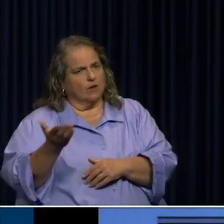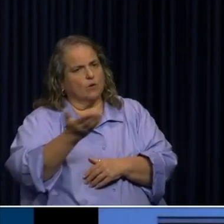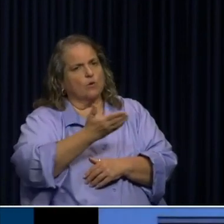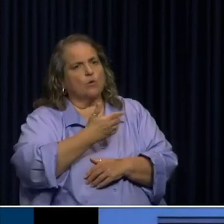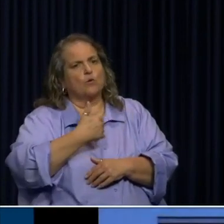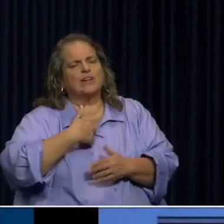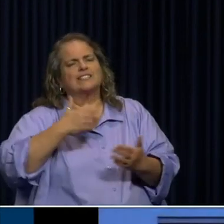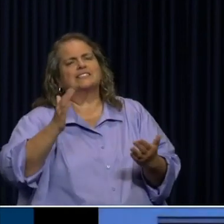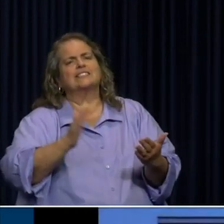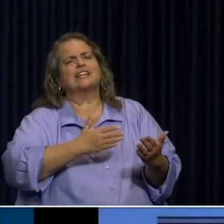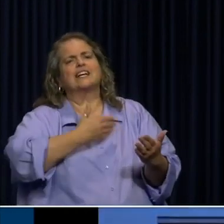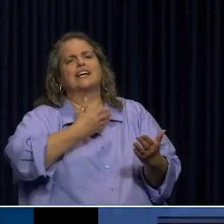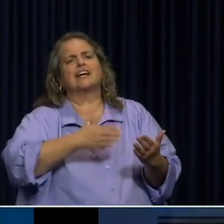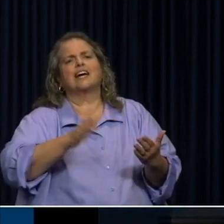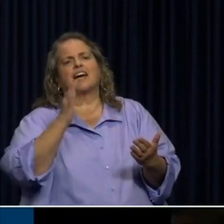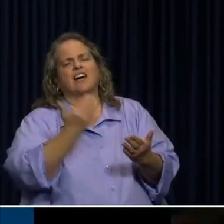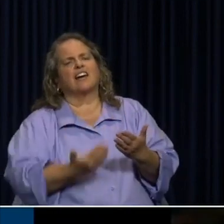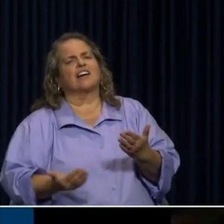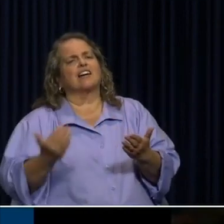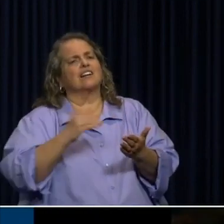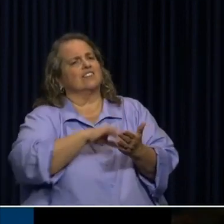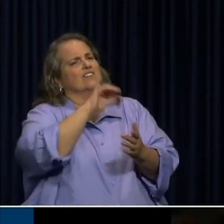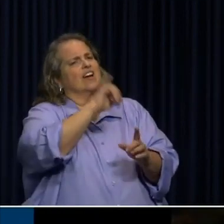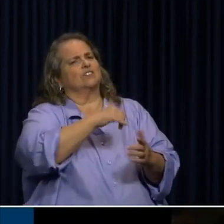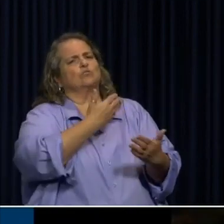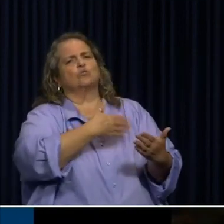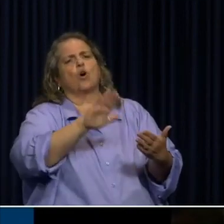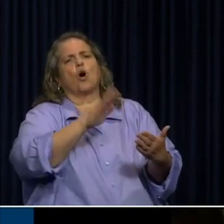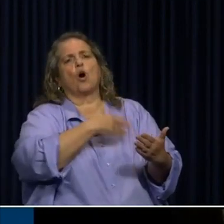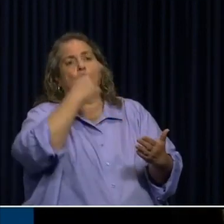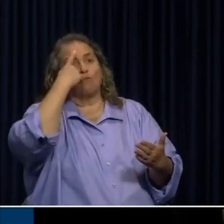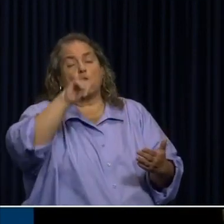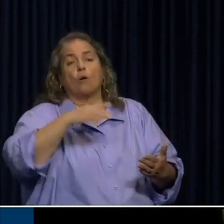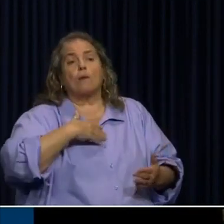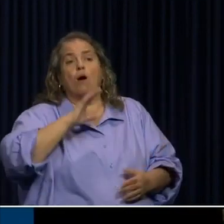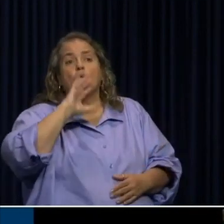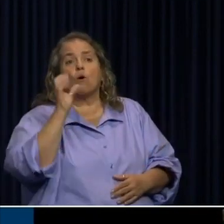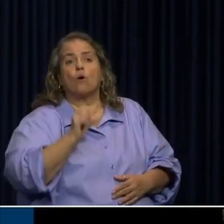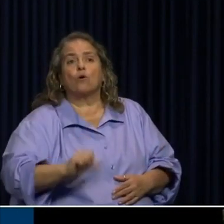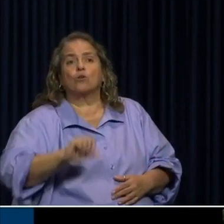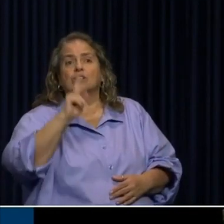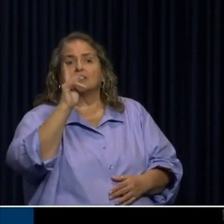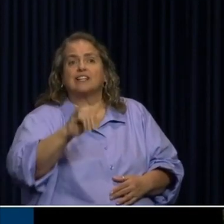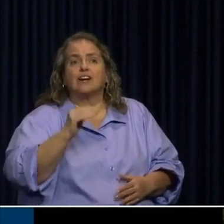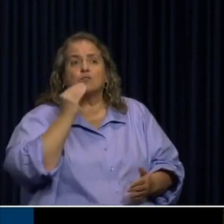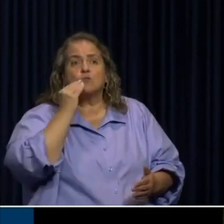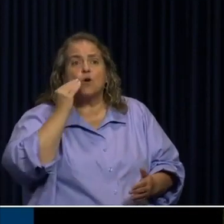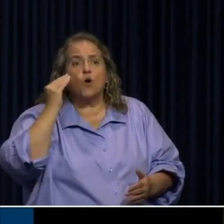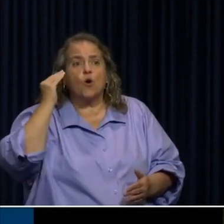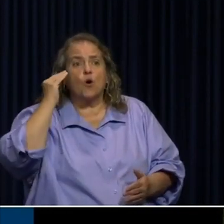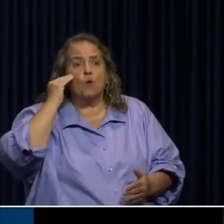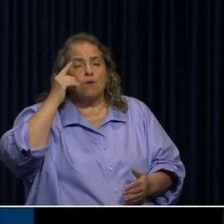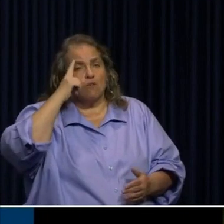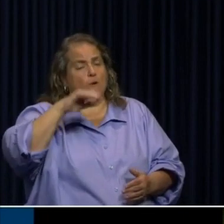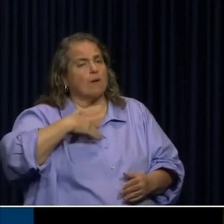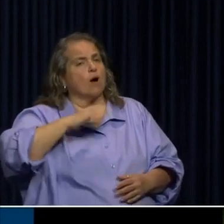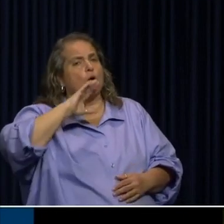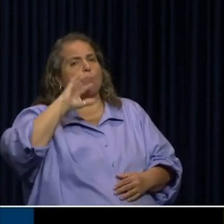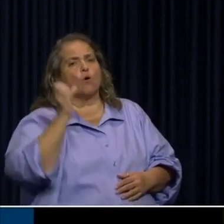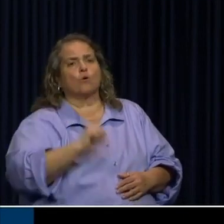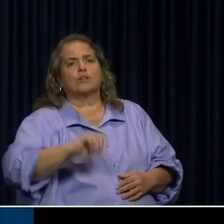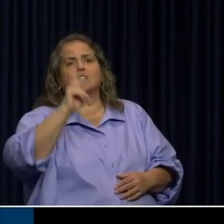We sing one song for my old Kentucky home, for my